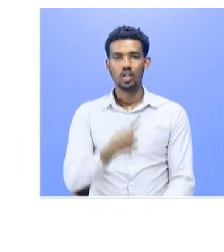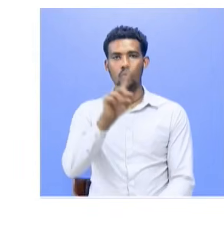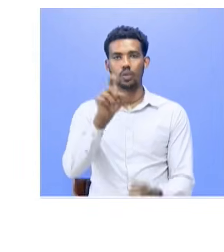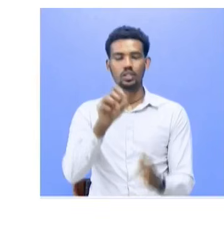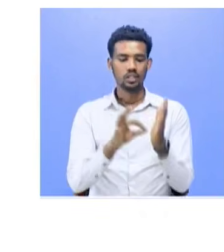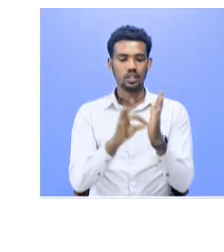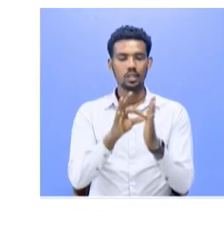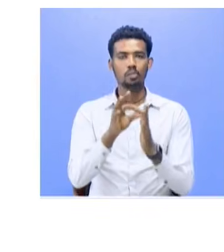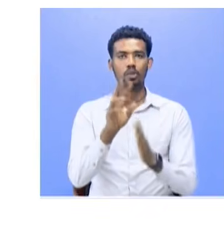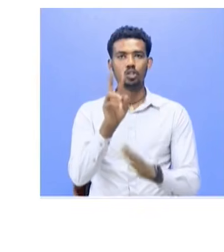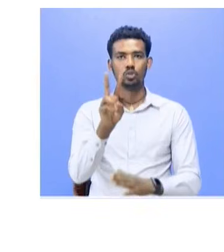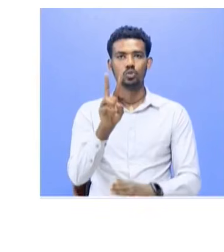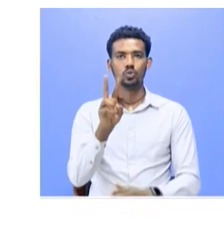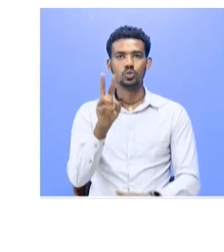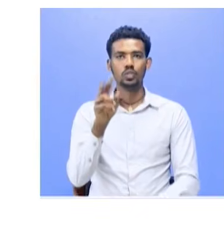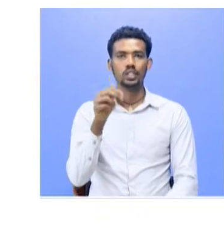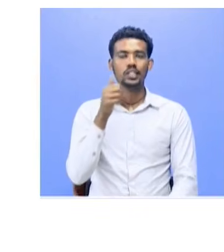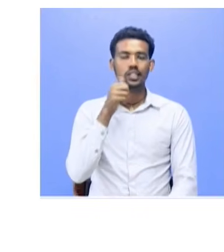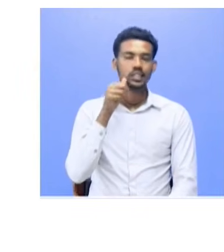She